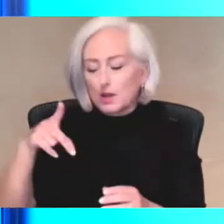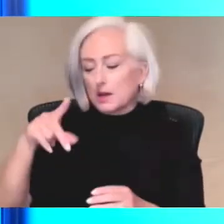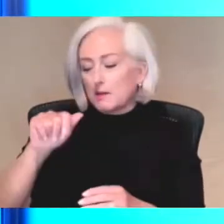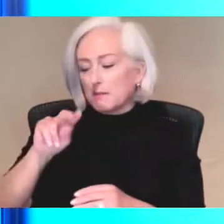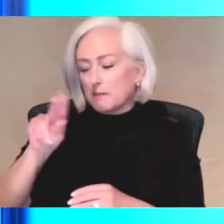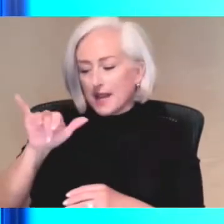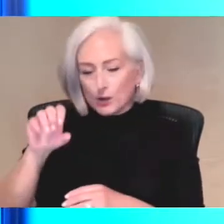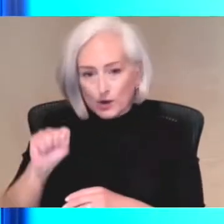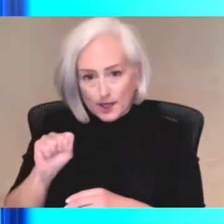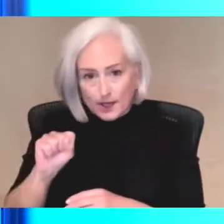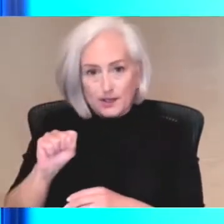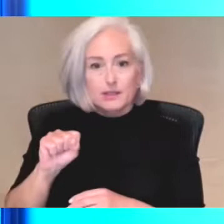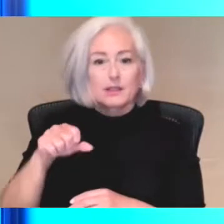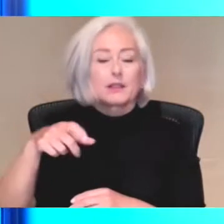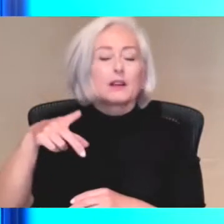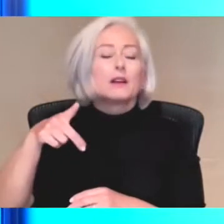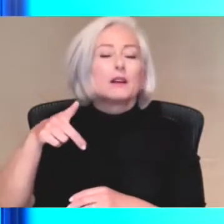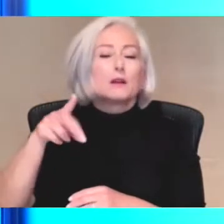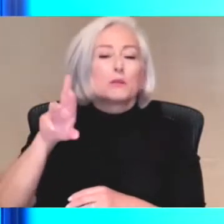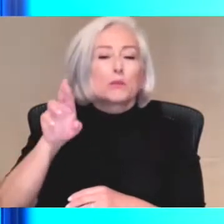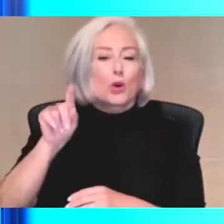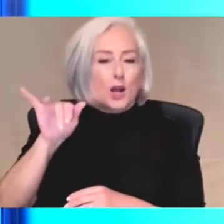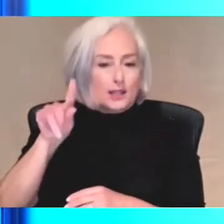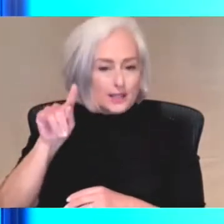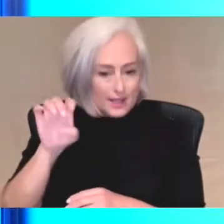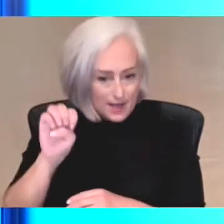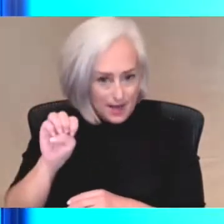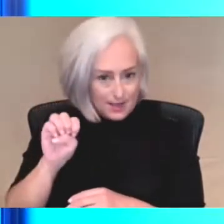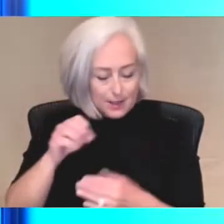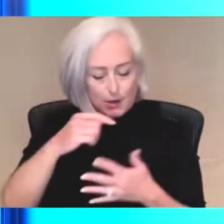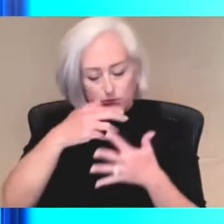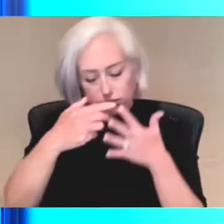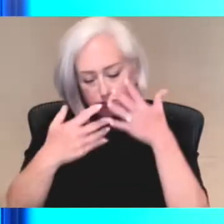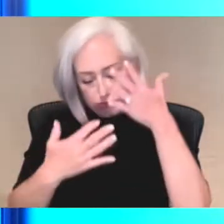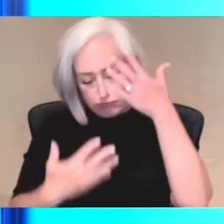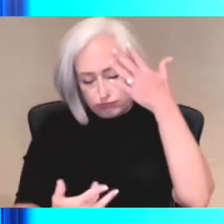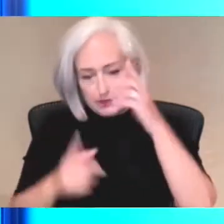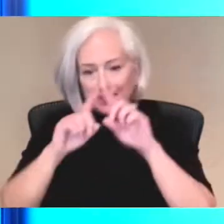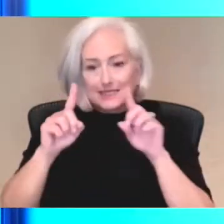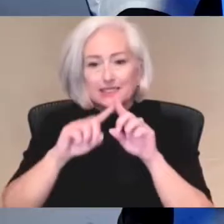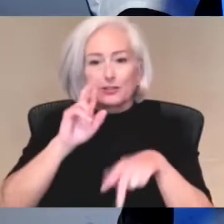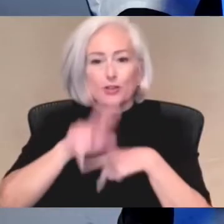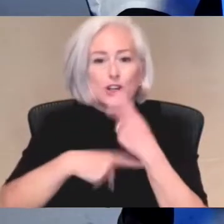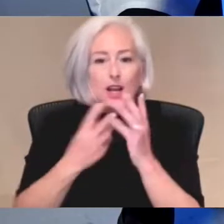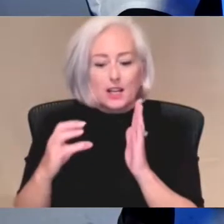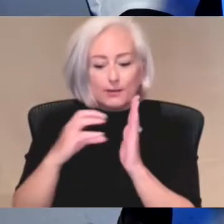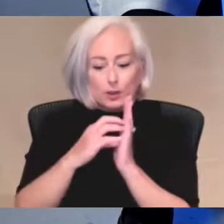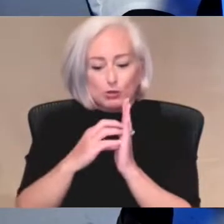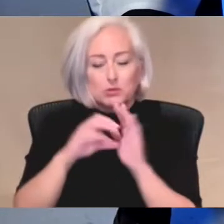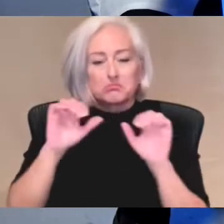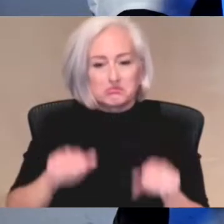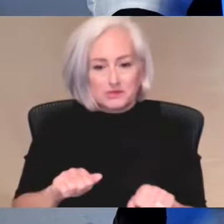are many potential subsets of patients which can benefit significantly from proton therapy.